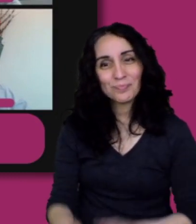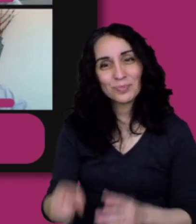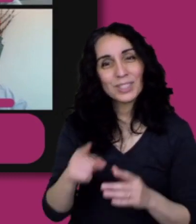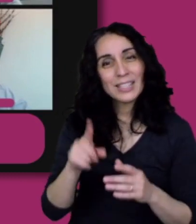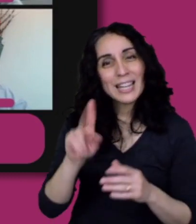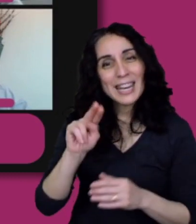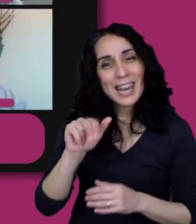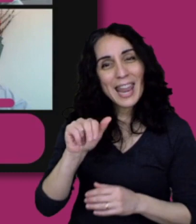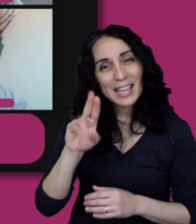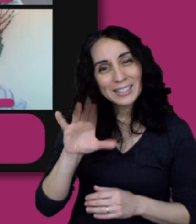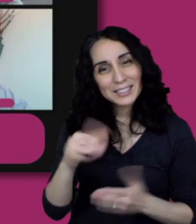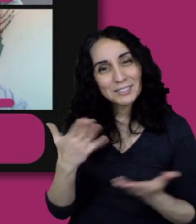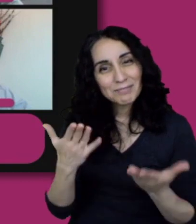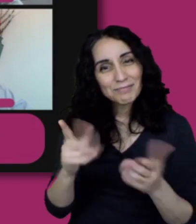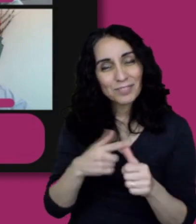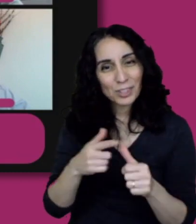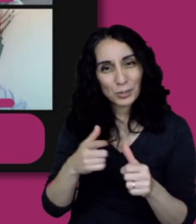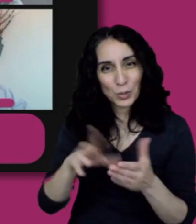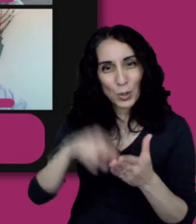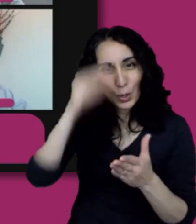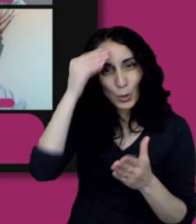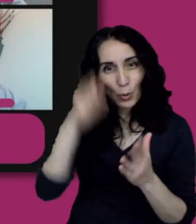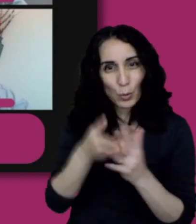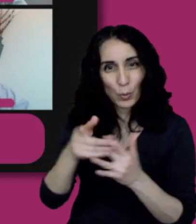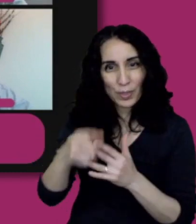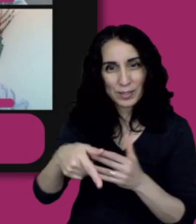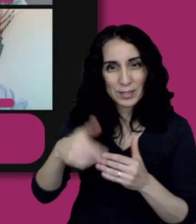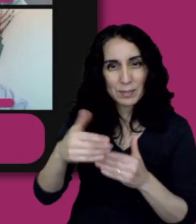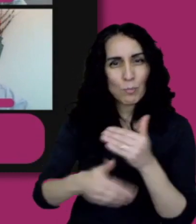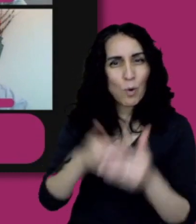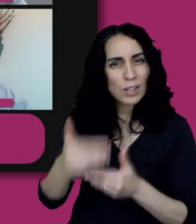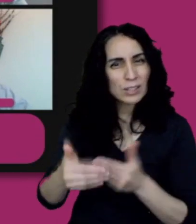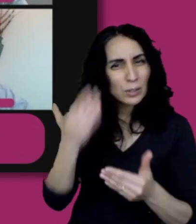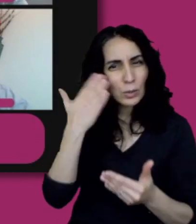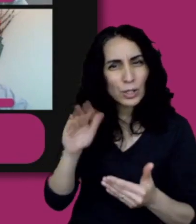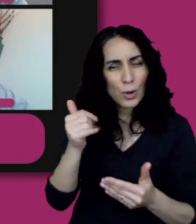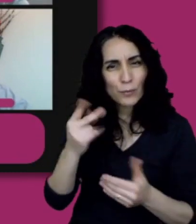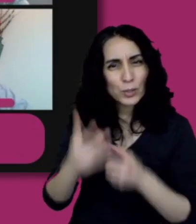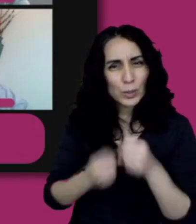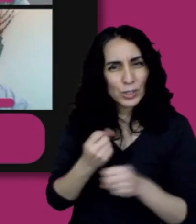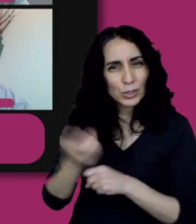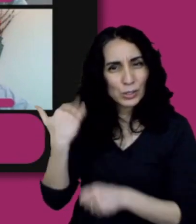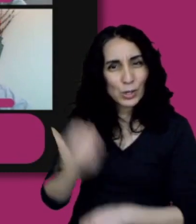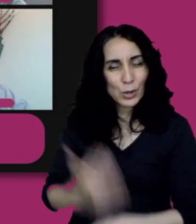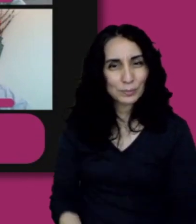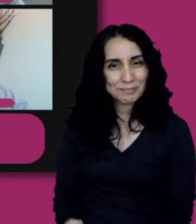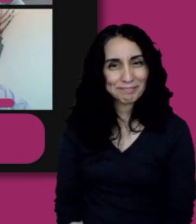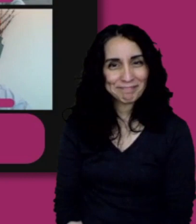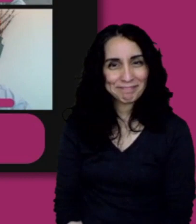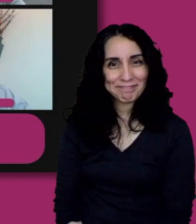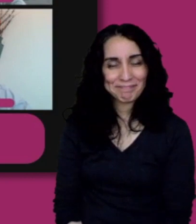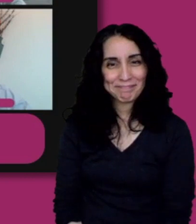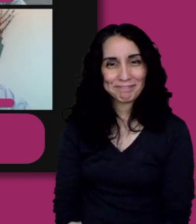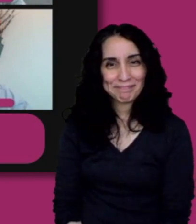have you learned? But we'll start with Nancy, and then we'll ask Jason. So what have you learned through this process that you didn't know 3 years ago?